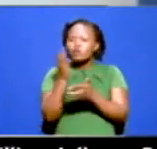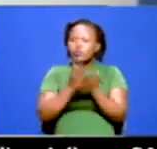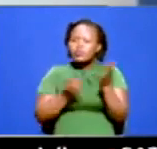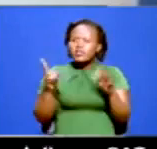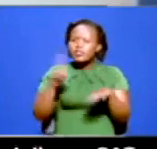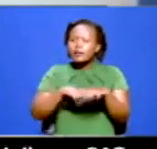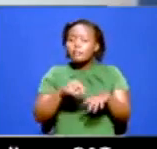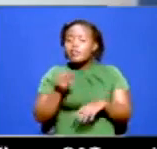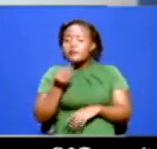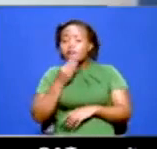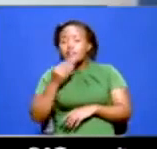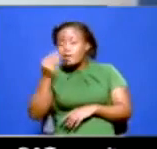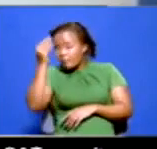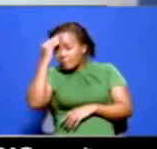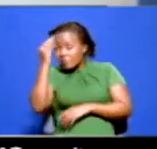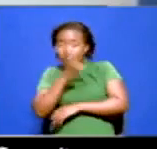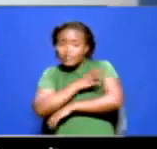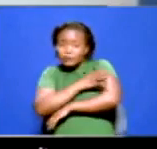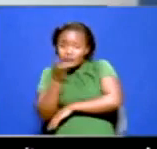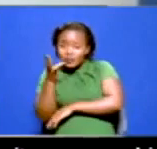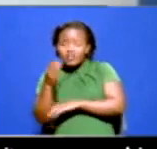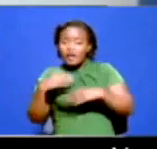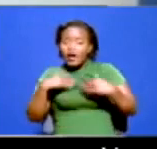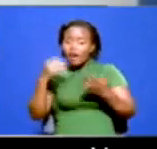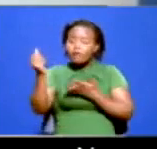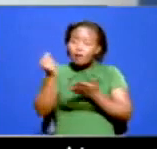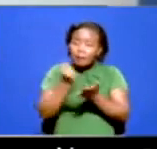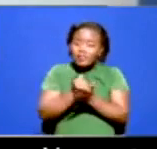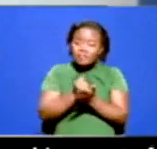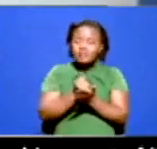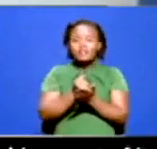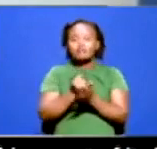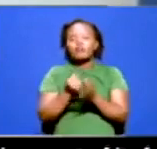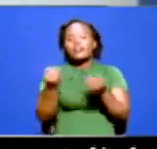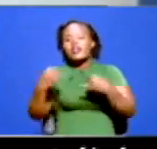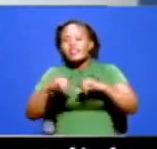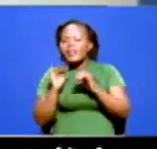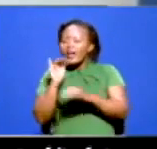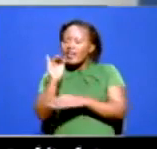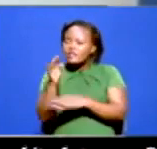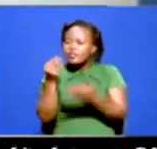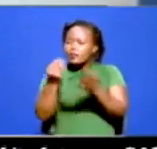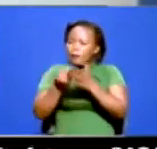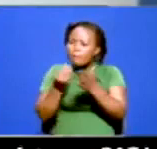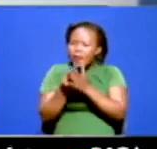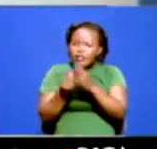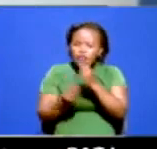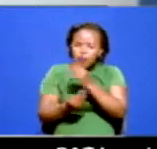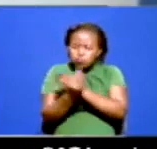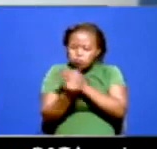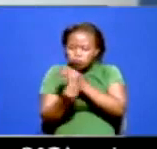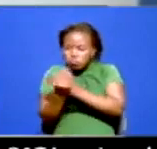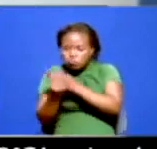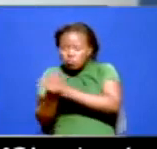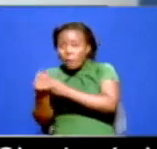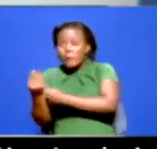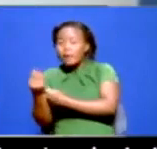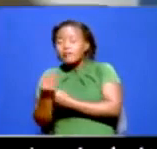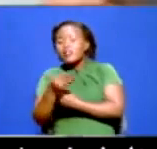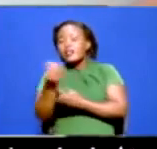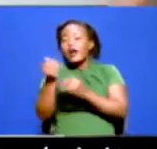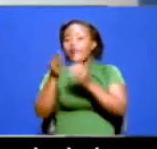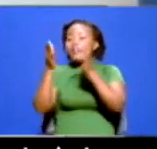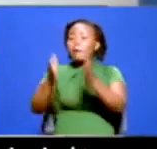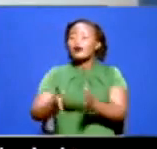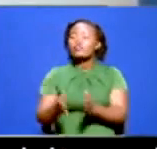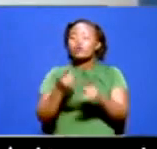the capacity to employ people, and they ask for money. You heard of a case of somebody who came from Kajiado